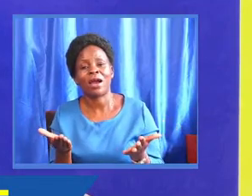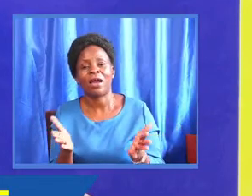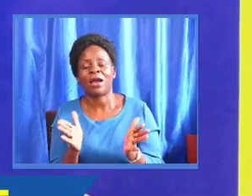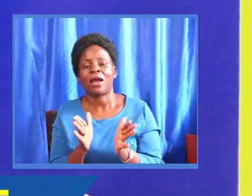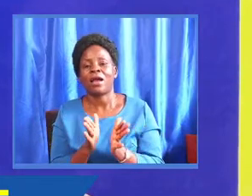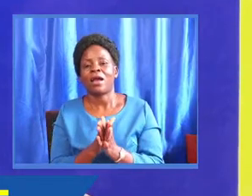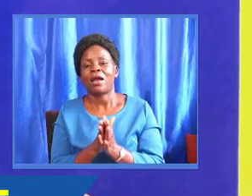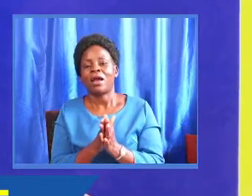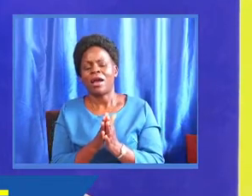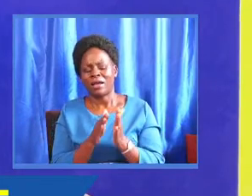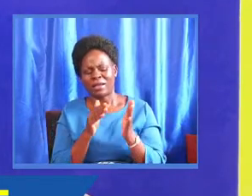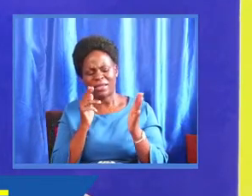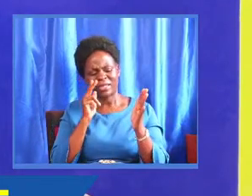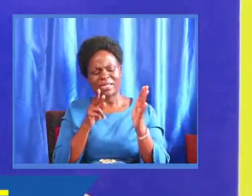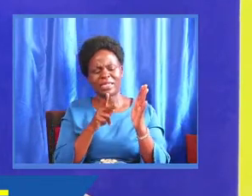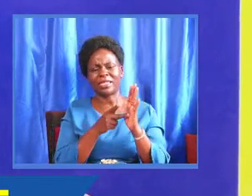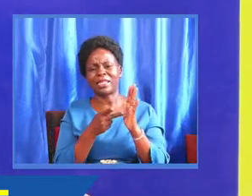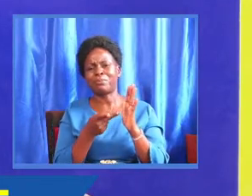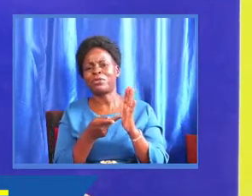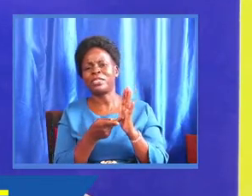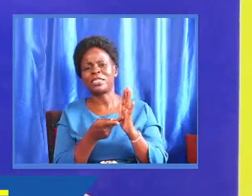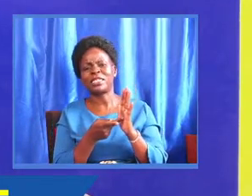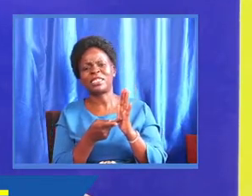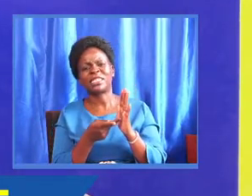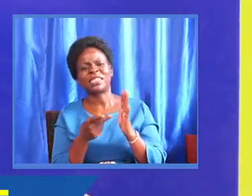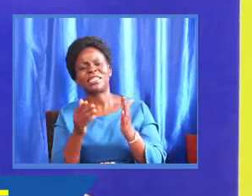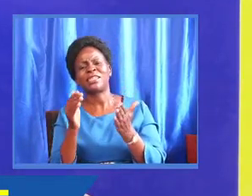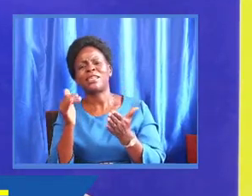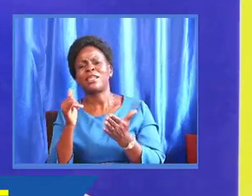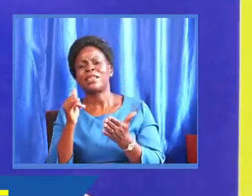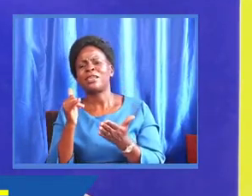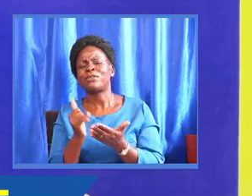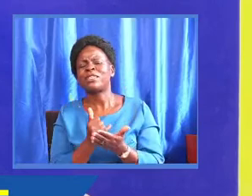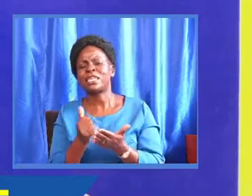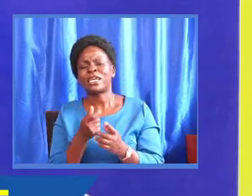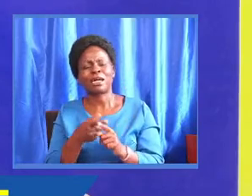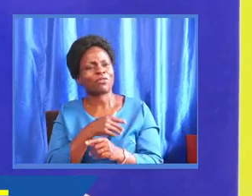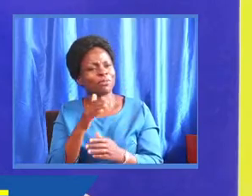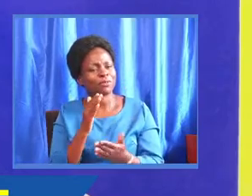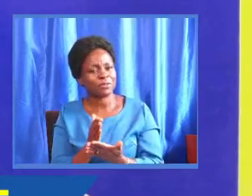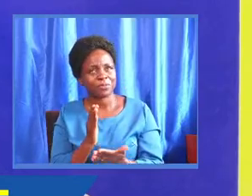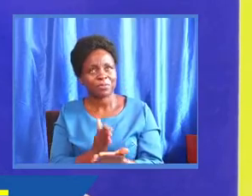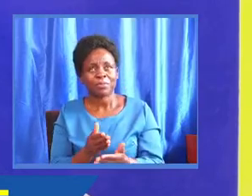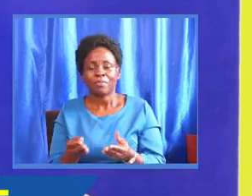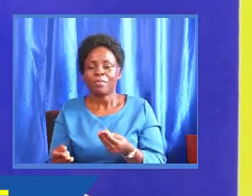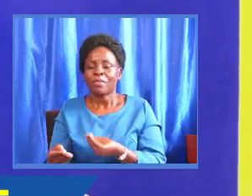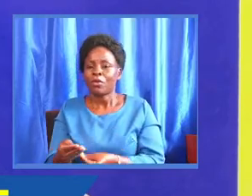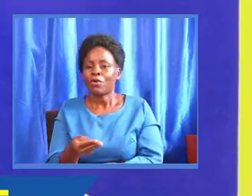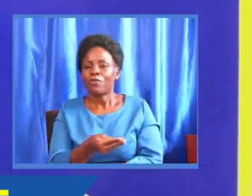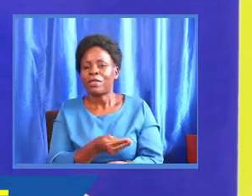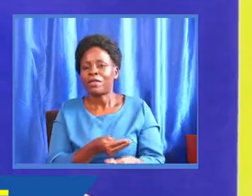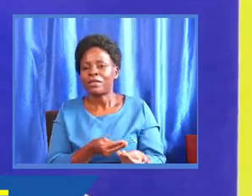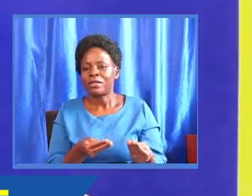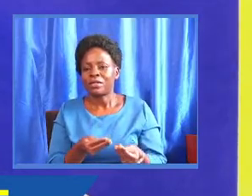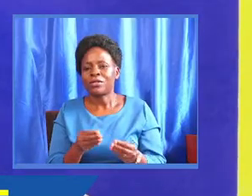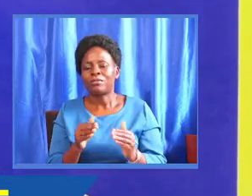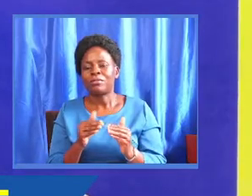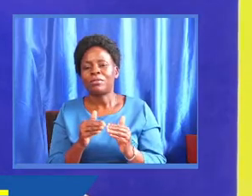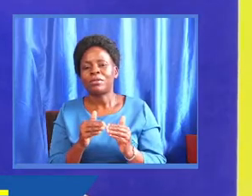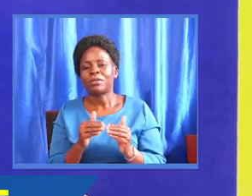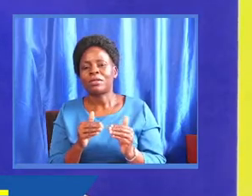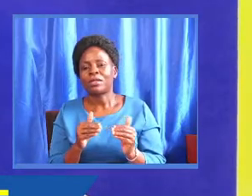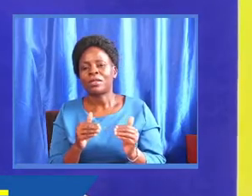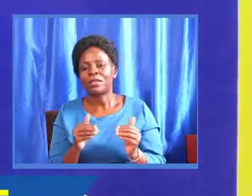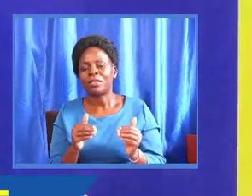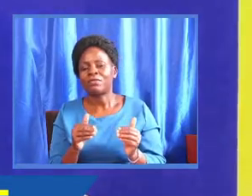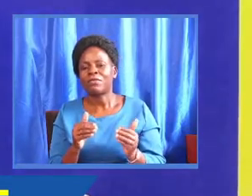those projects, because there's income from every sector of the economic level of people.